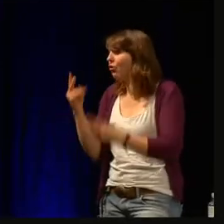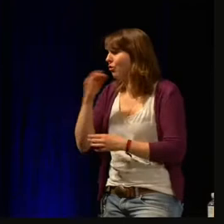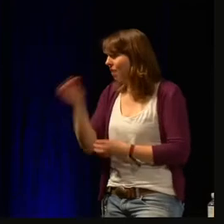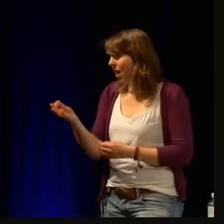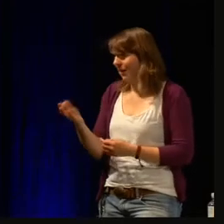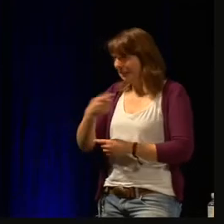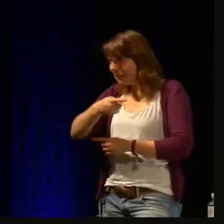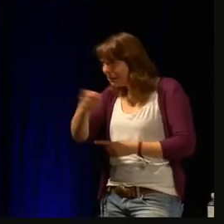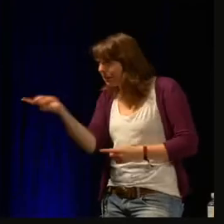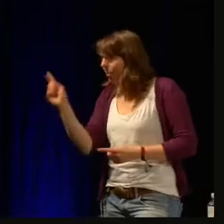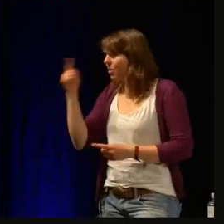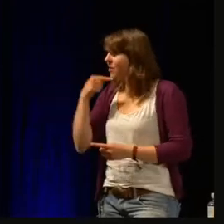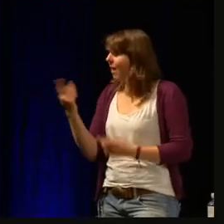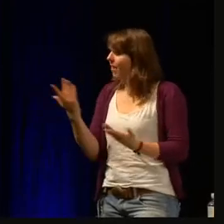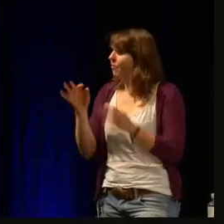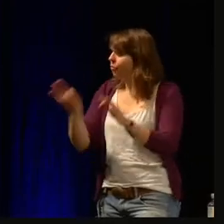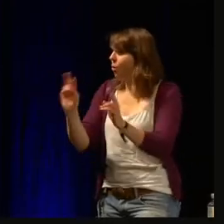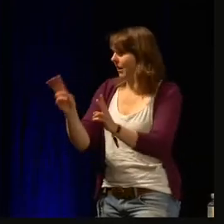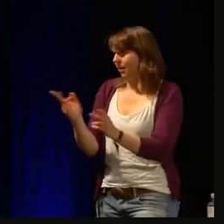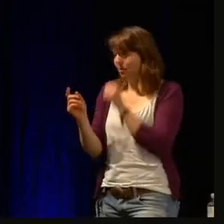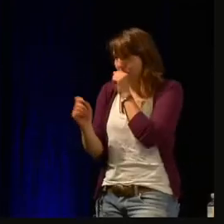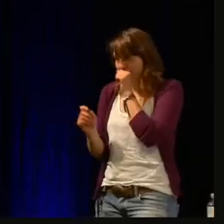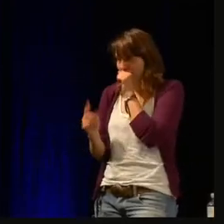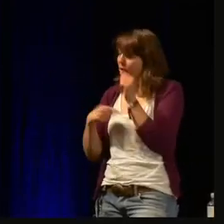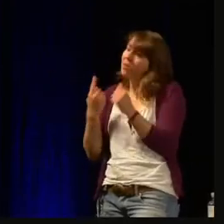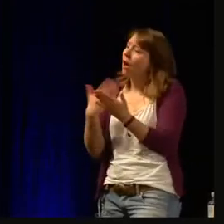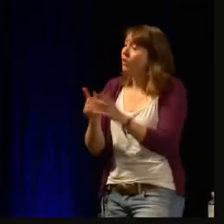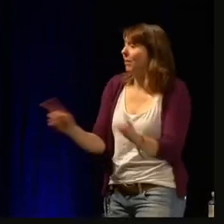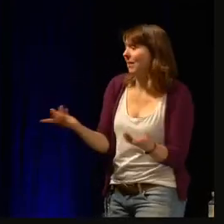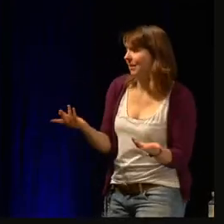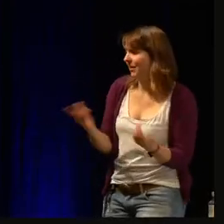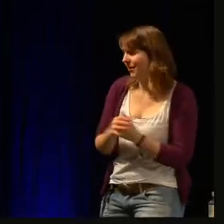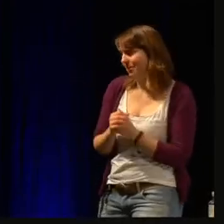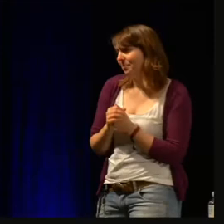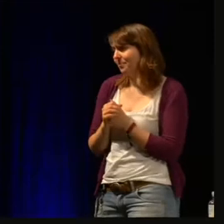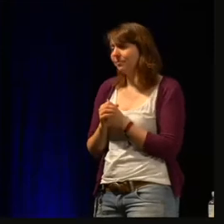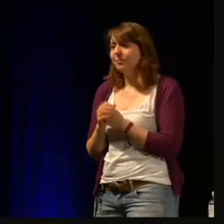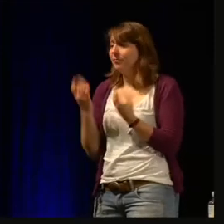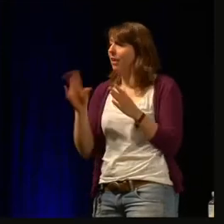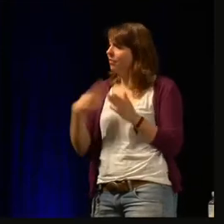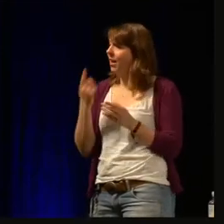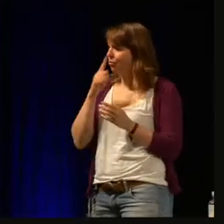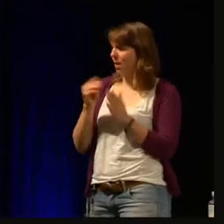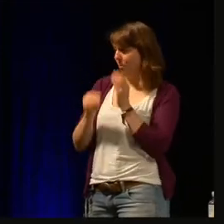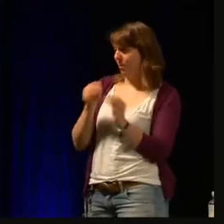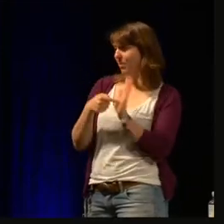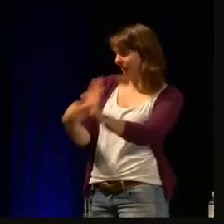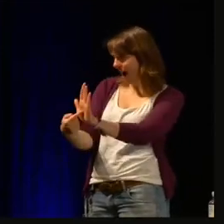Or a question for the law. So it's about